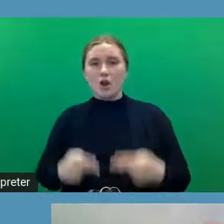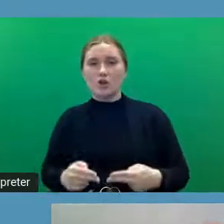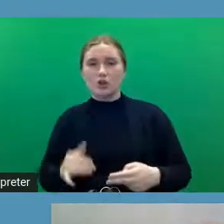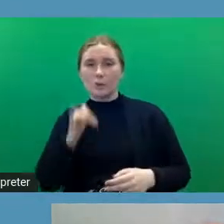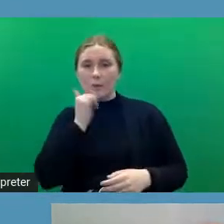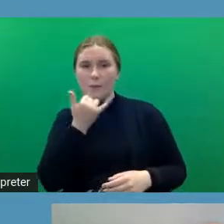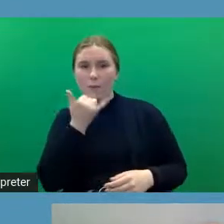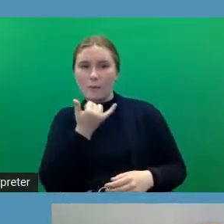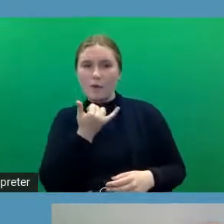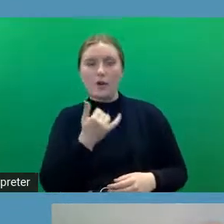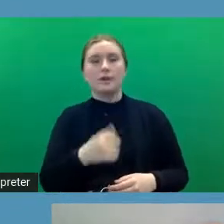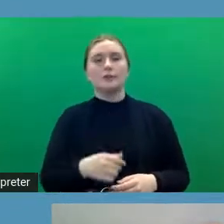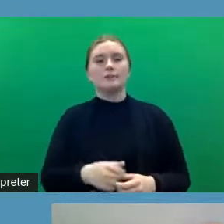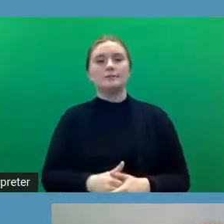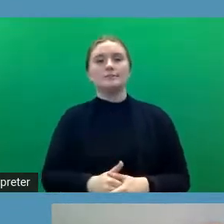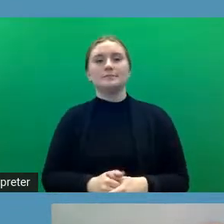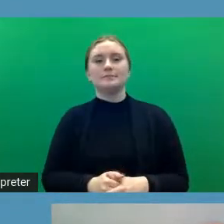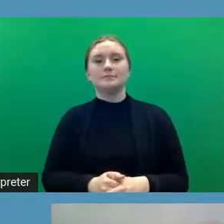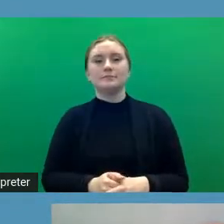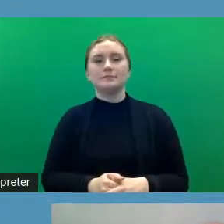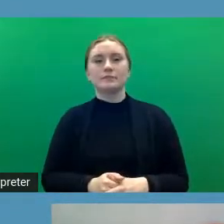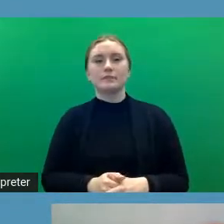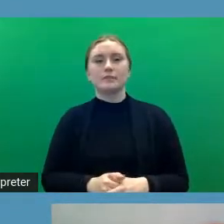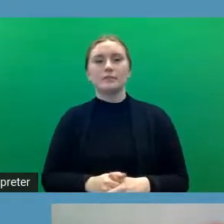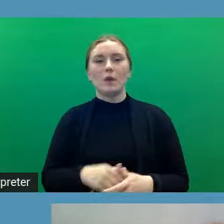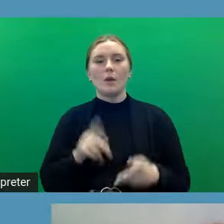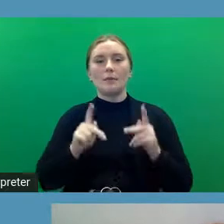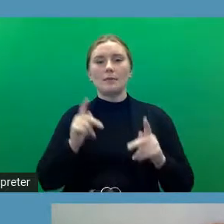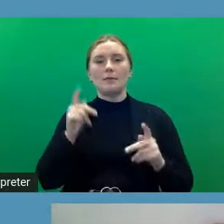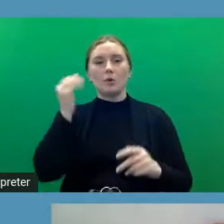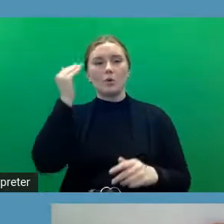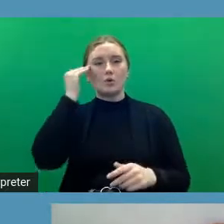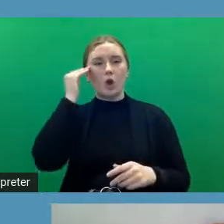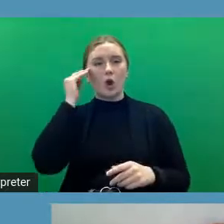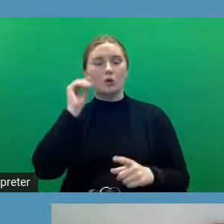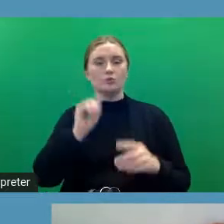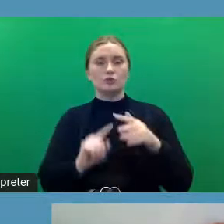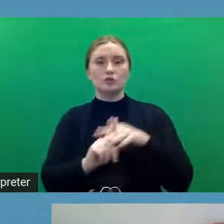it contextualizes it for people. So setting those expectations like Corey's talking about.